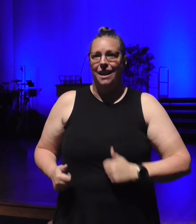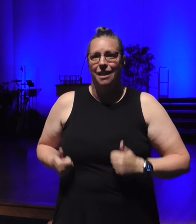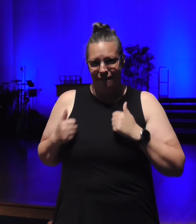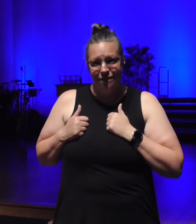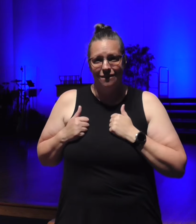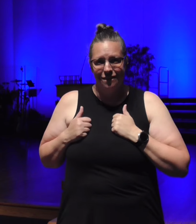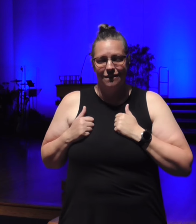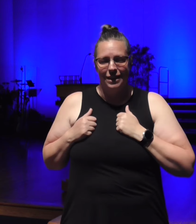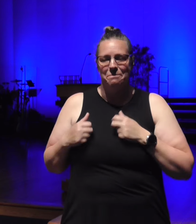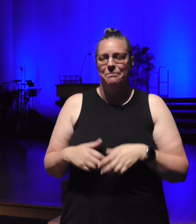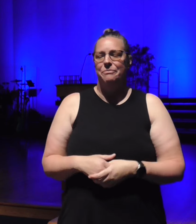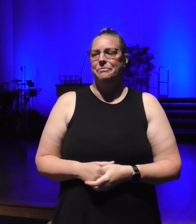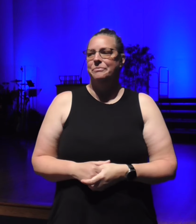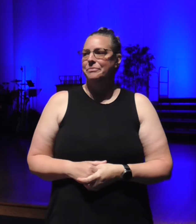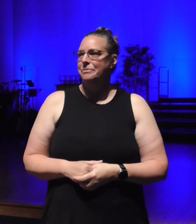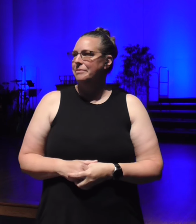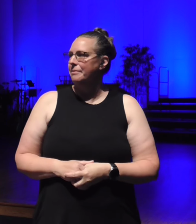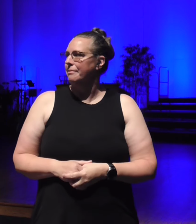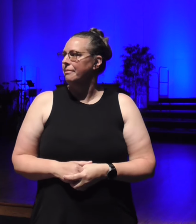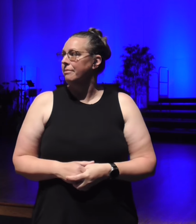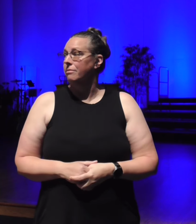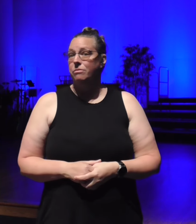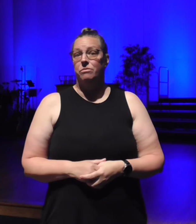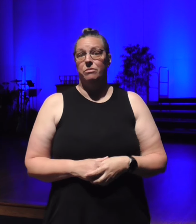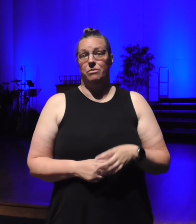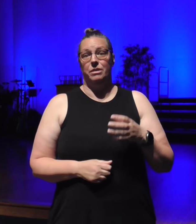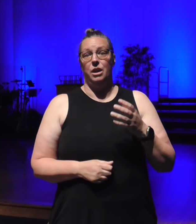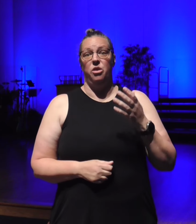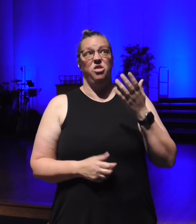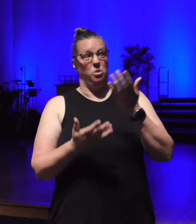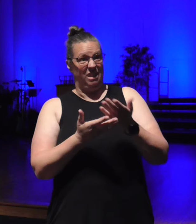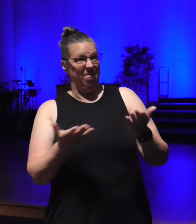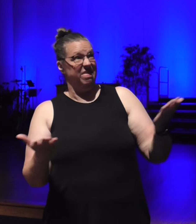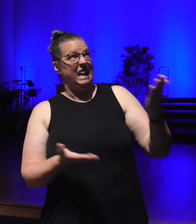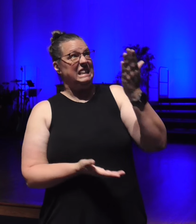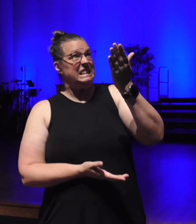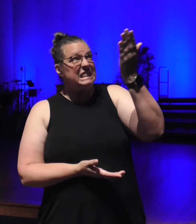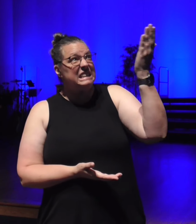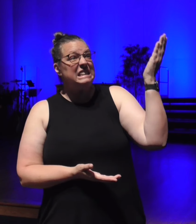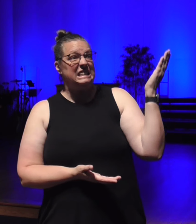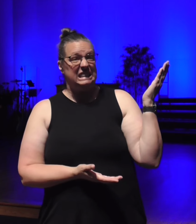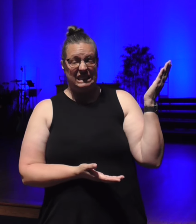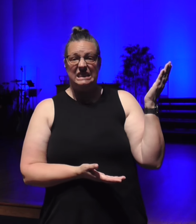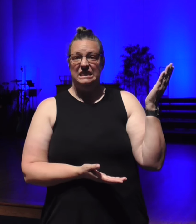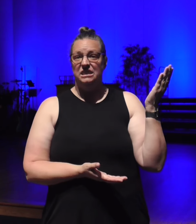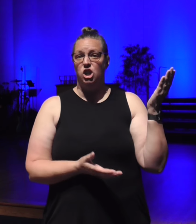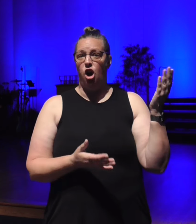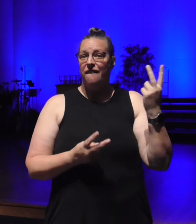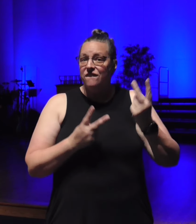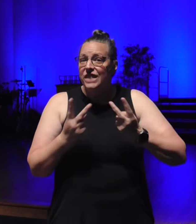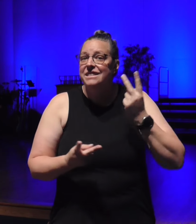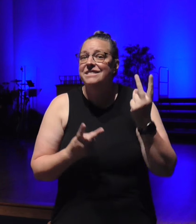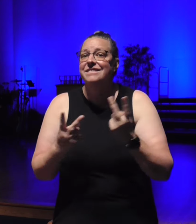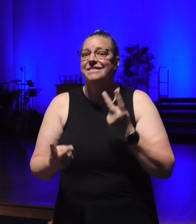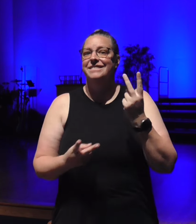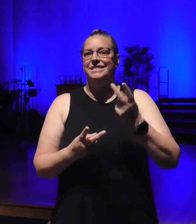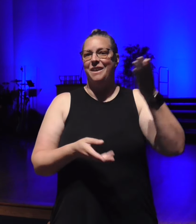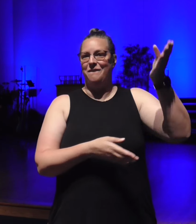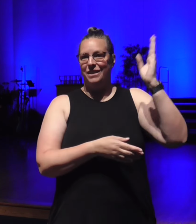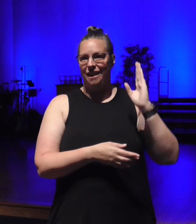life. These are visitations of the holy ordinary. These are the touch points